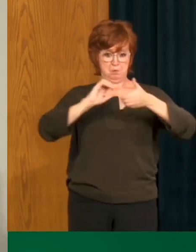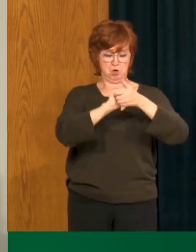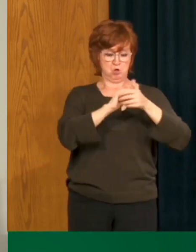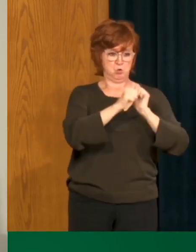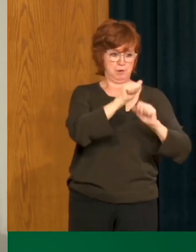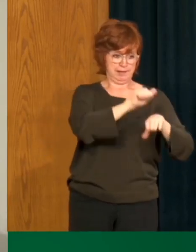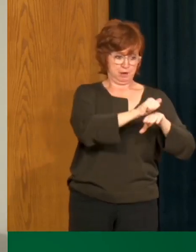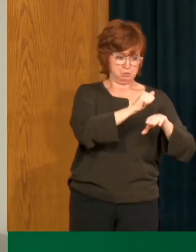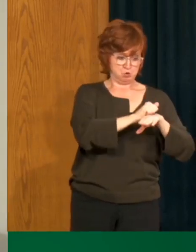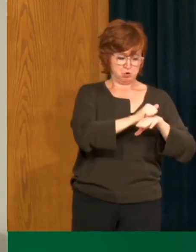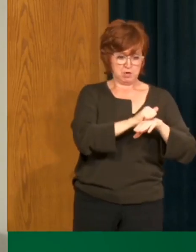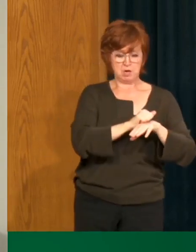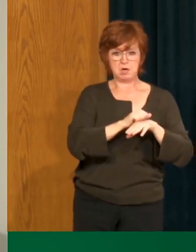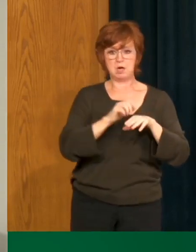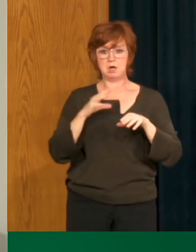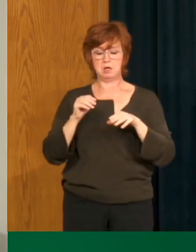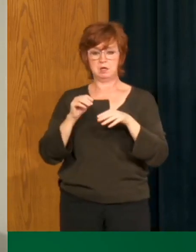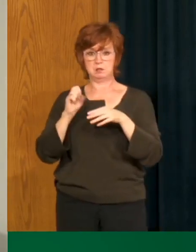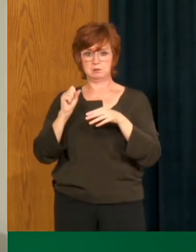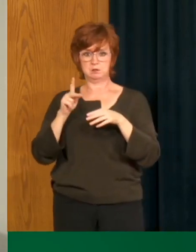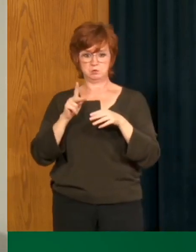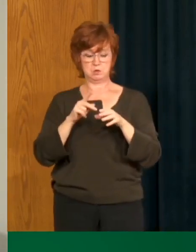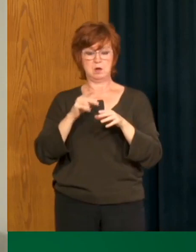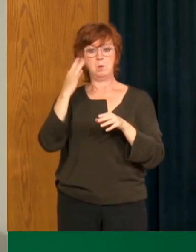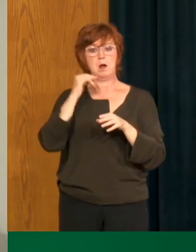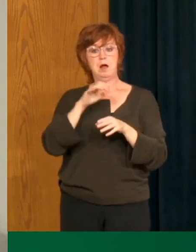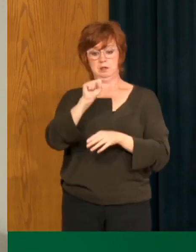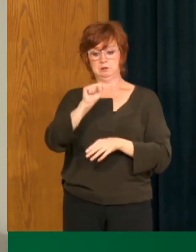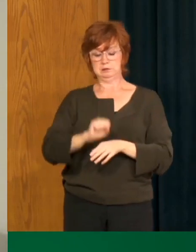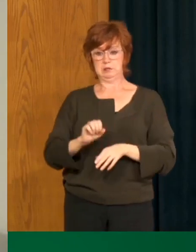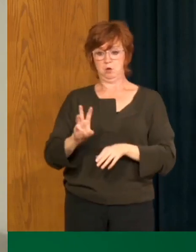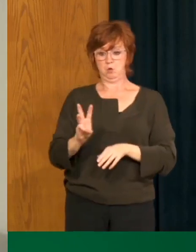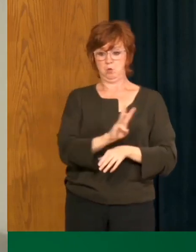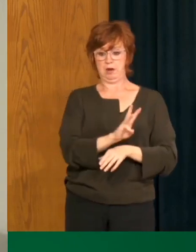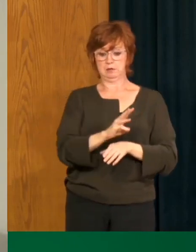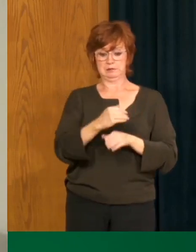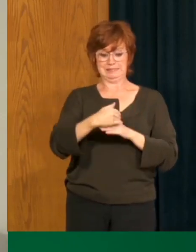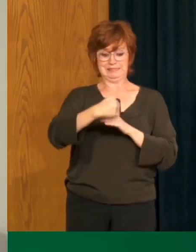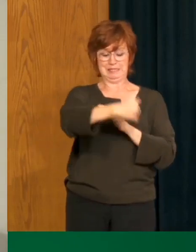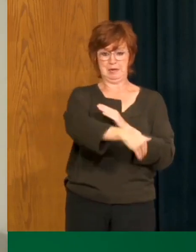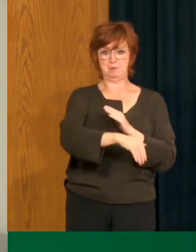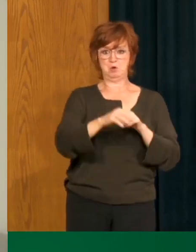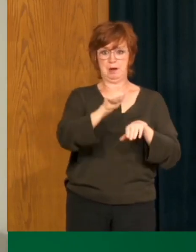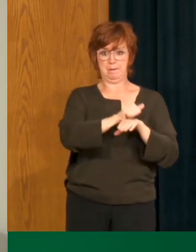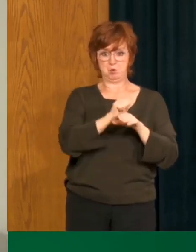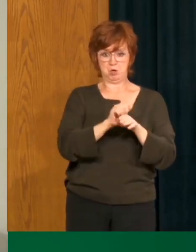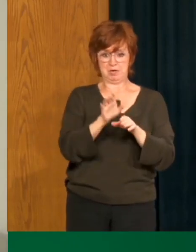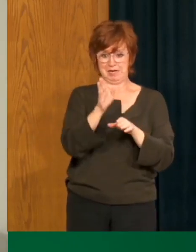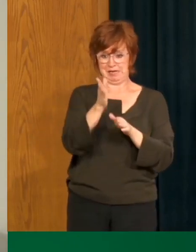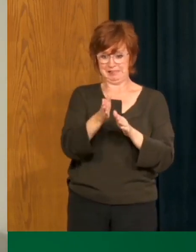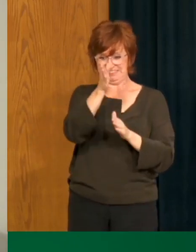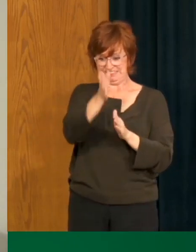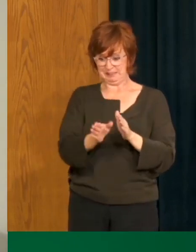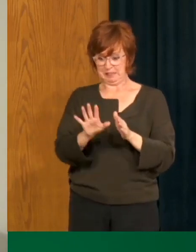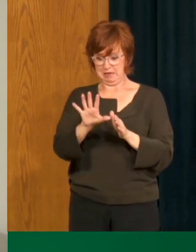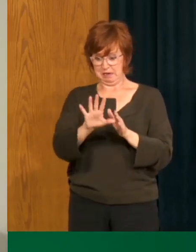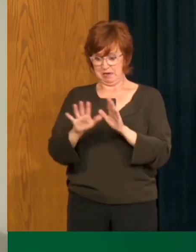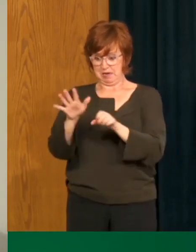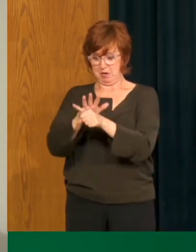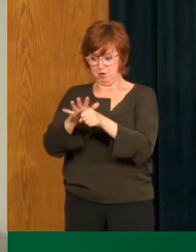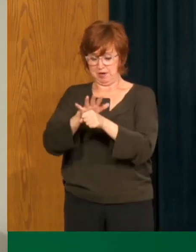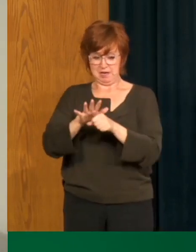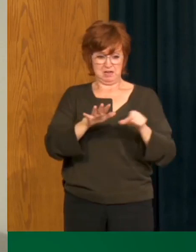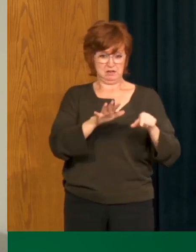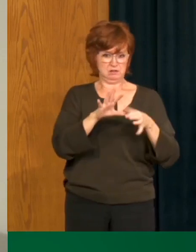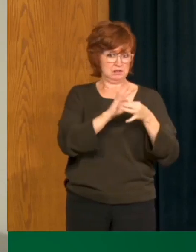cases in southwest Saskatchewan, particularly tied to the Hutterite communities, and if they're perhaps at all tied